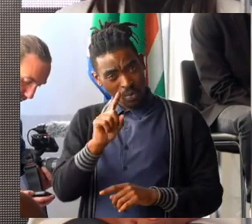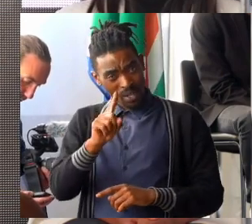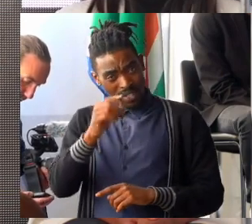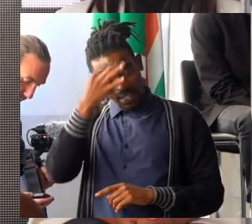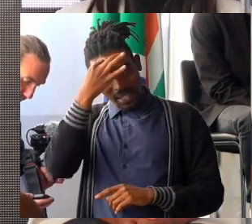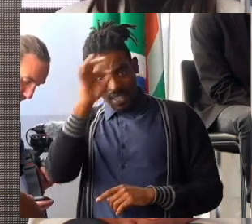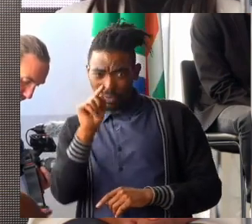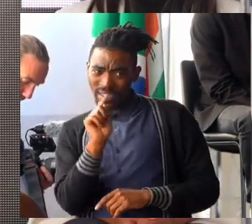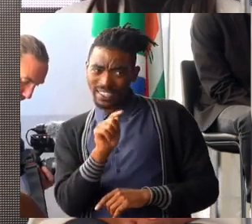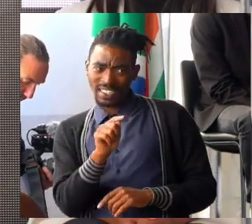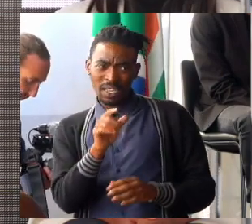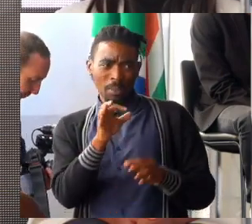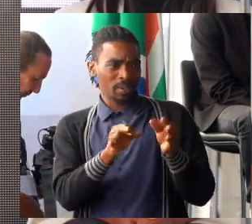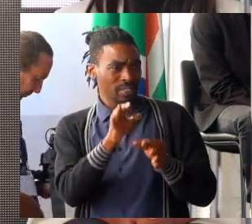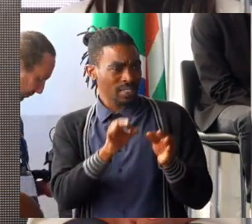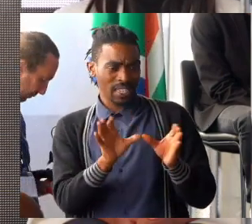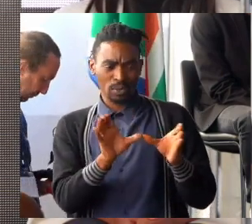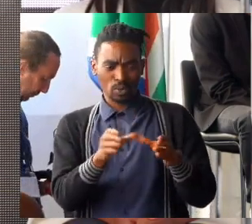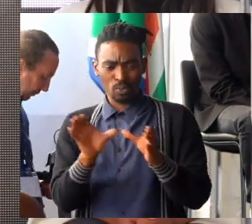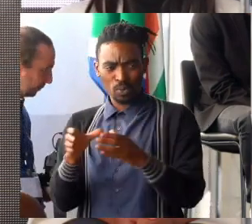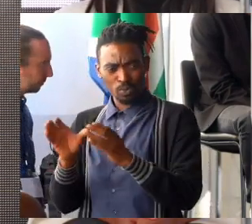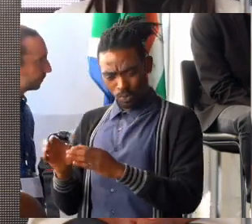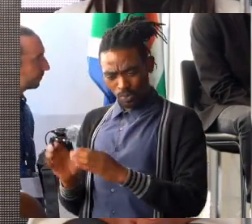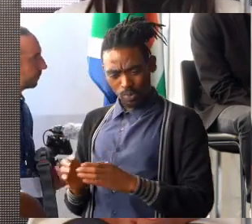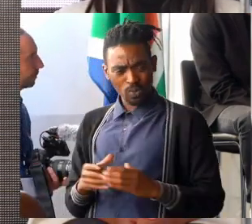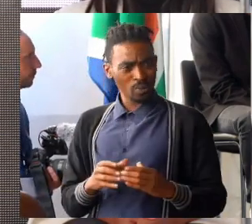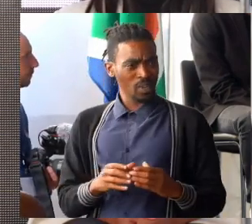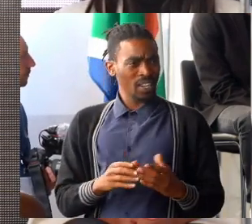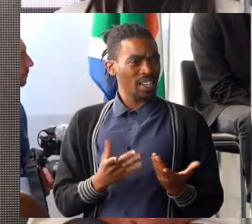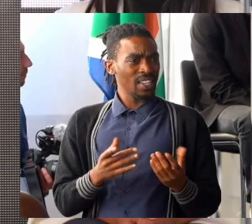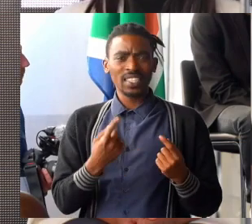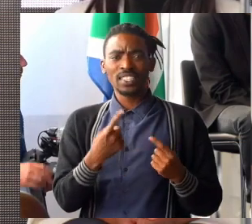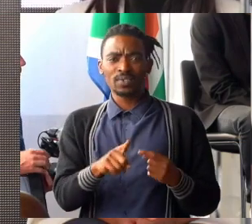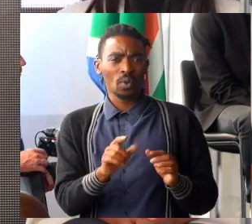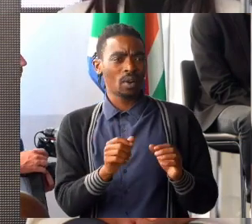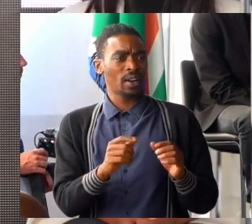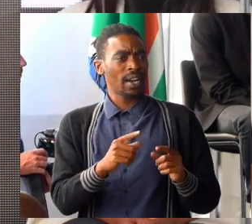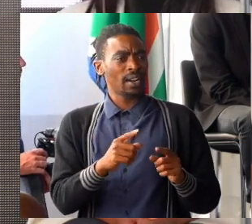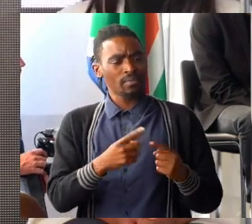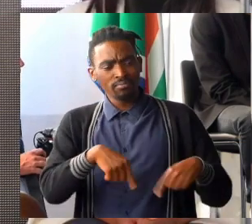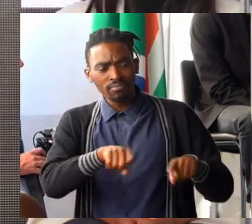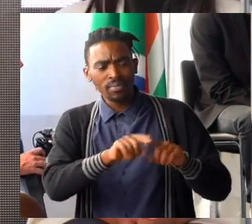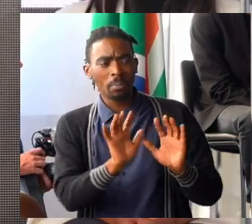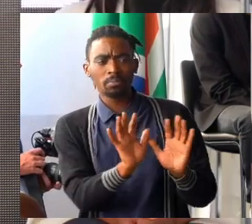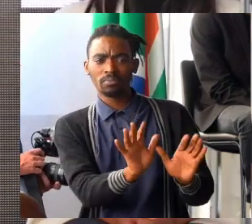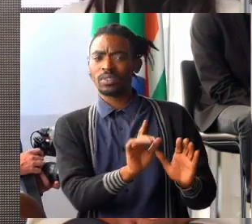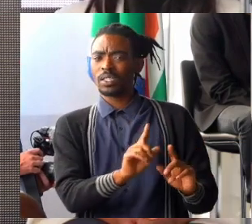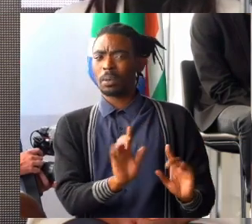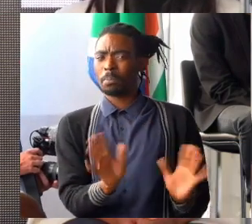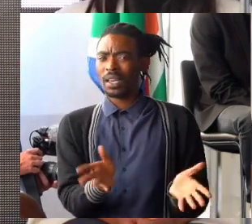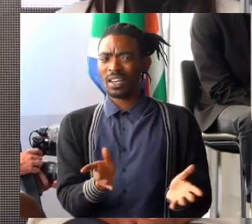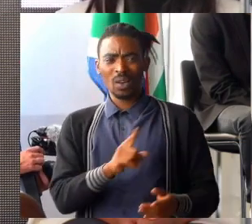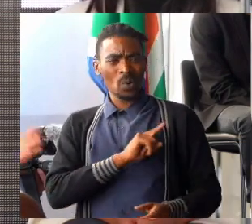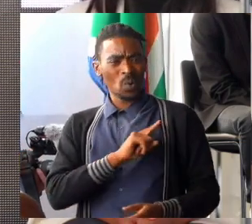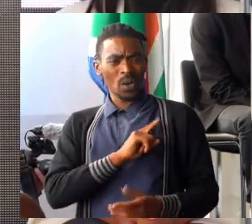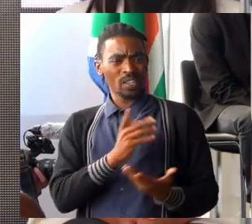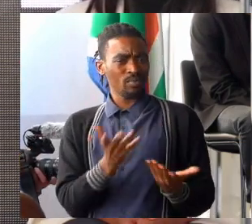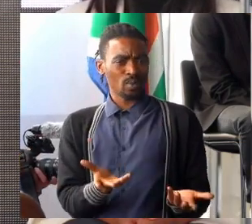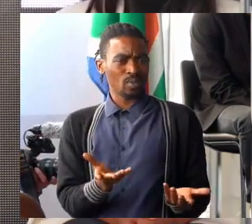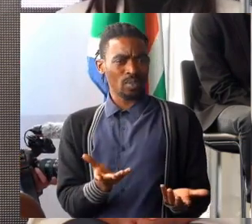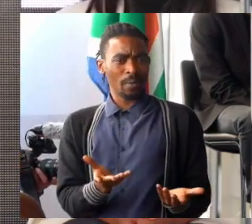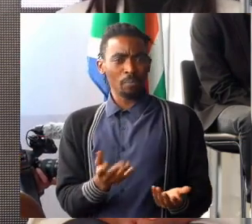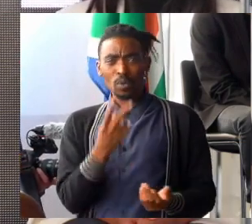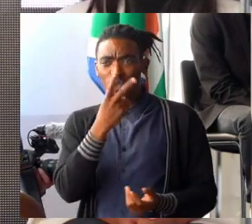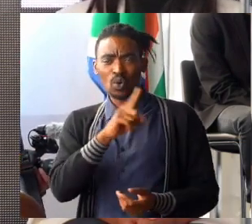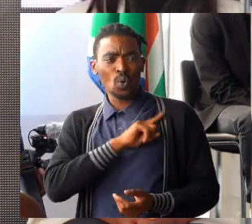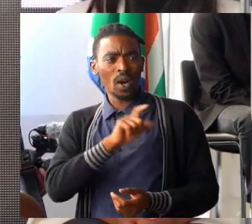political parties, by the political parties, and for the political parties and their bosses. That is how one guy can be mayor